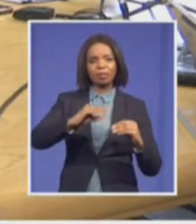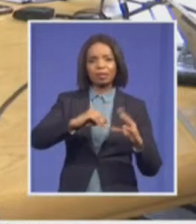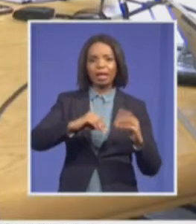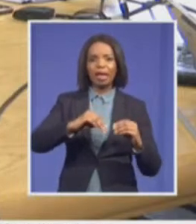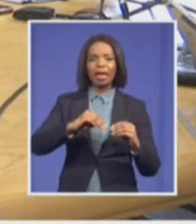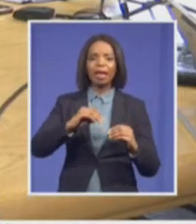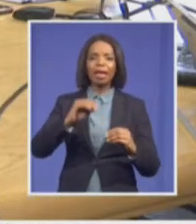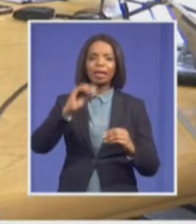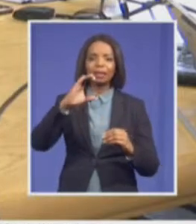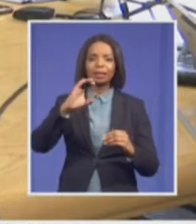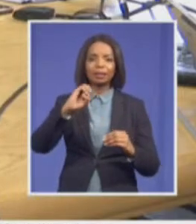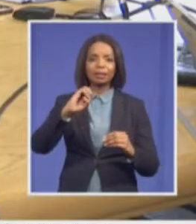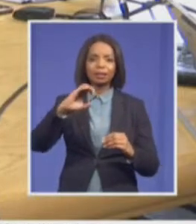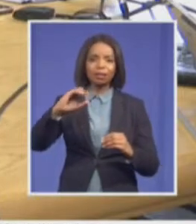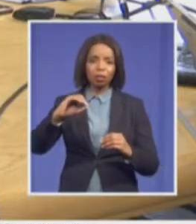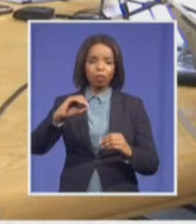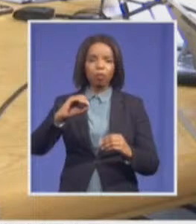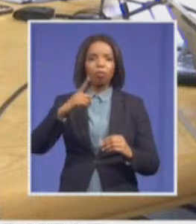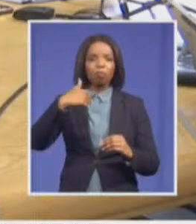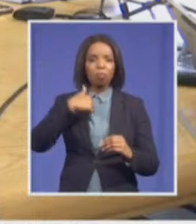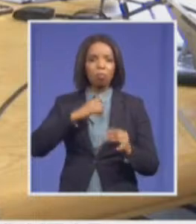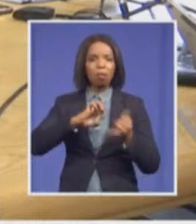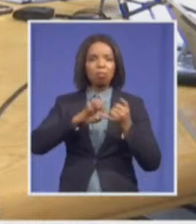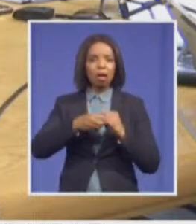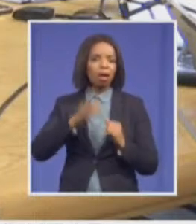this what is contained on page 14?